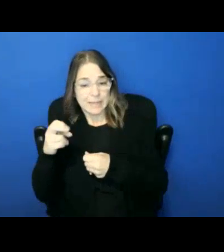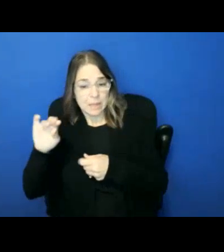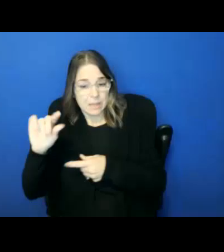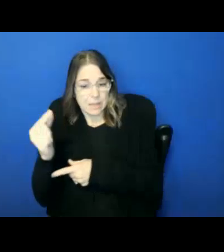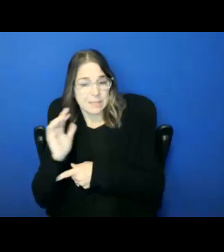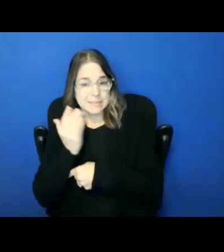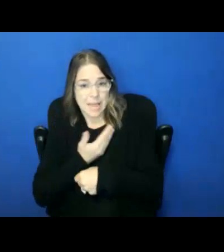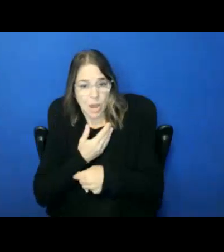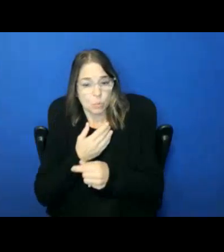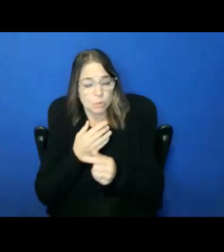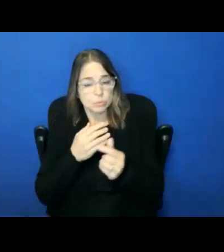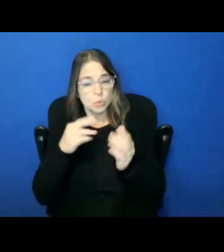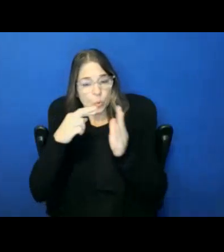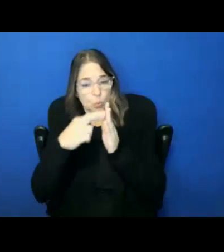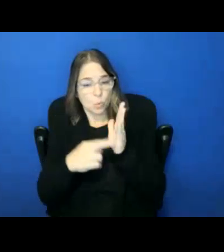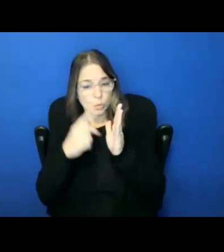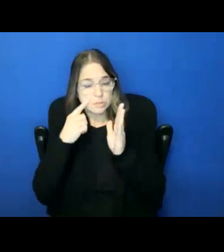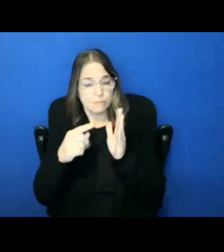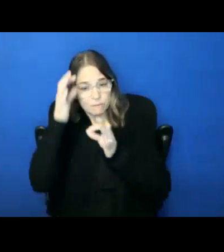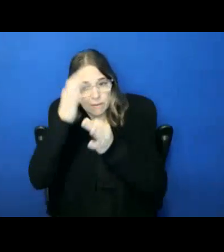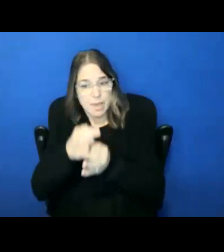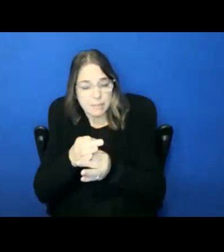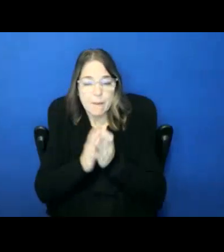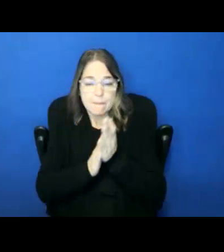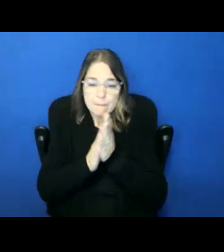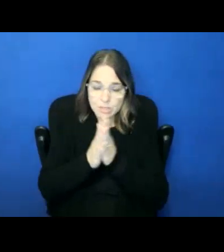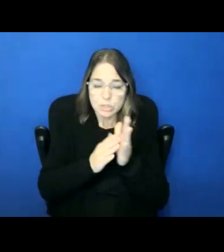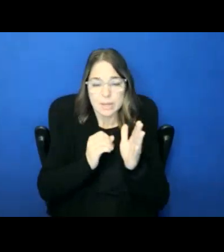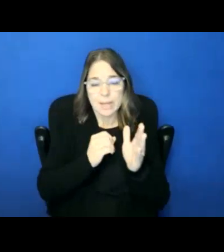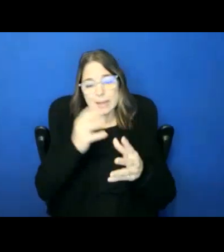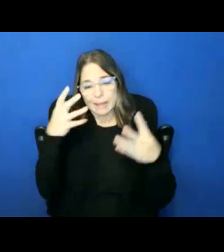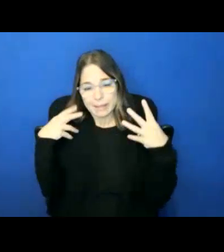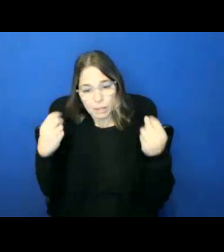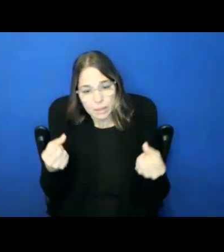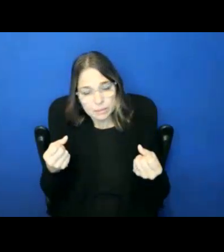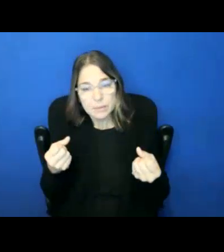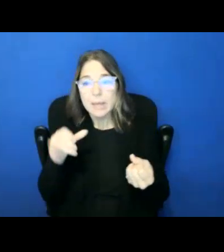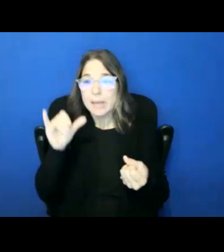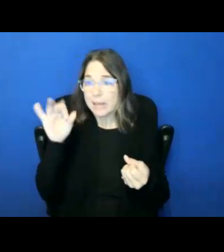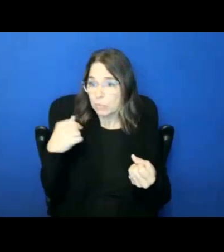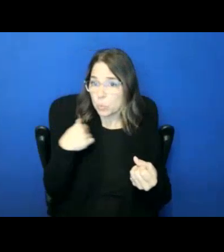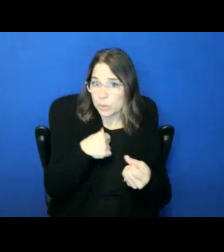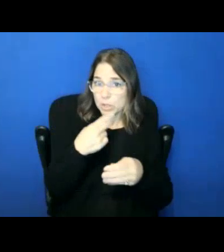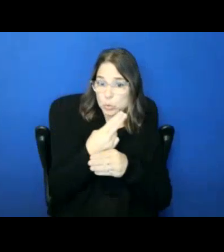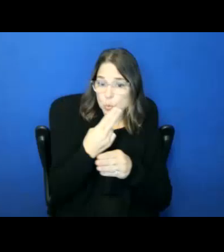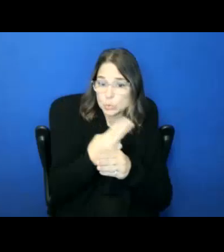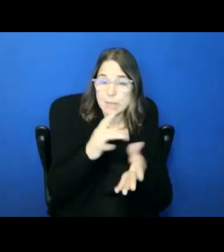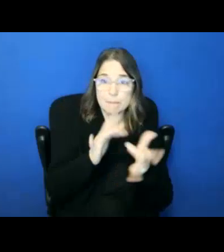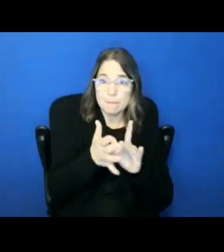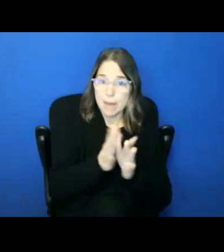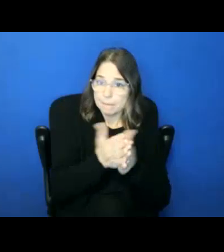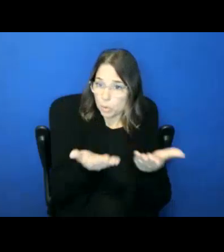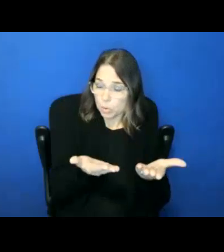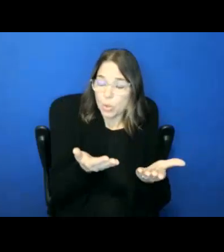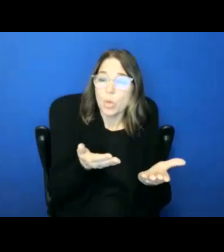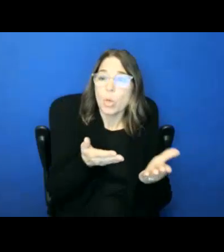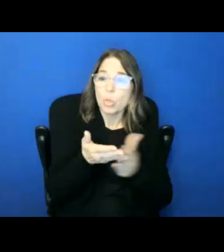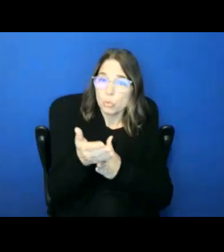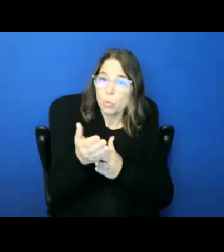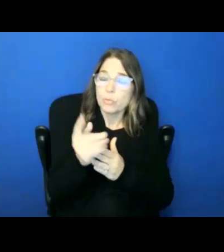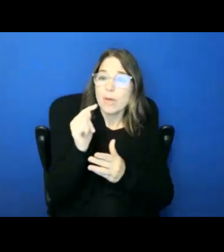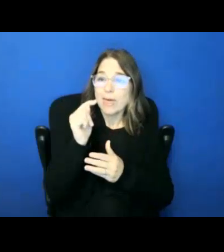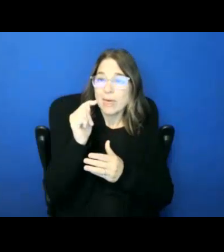of our faith, passion and healing. And so if we are to use the Bible and through the lens of theology in the